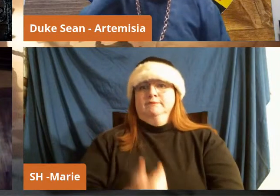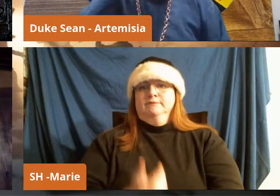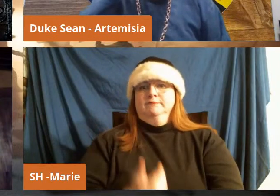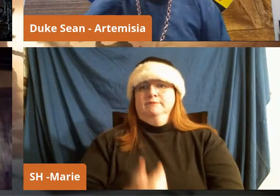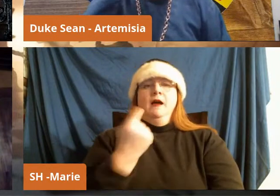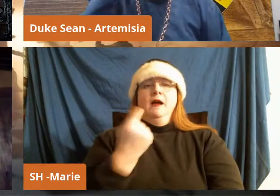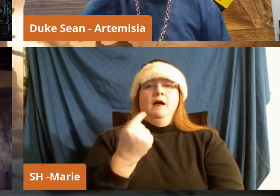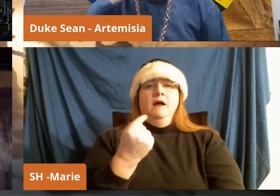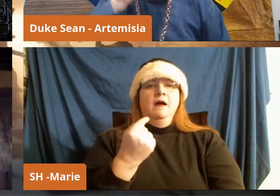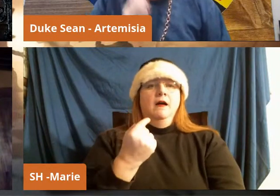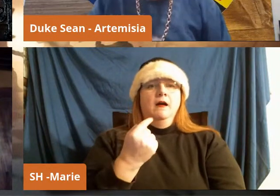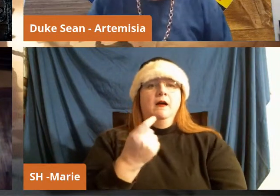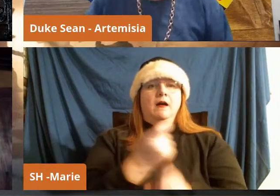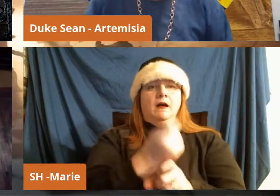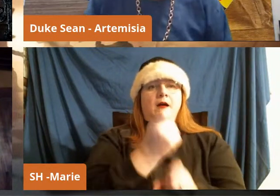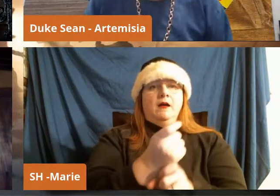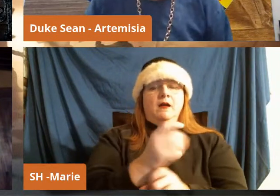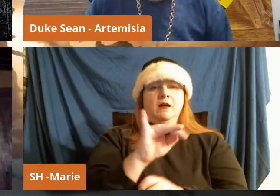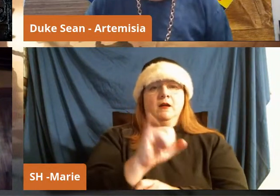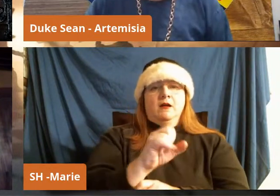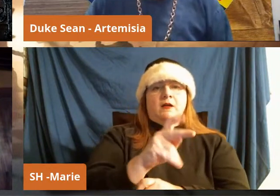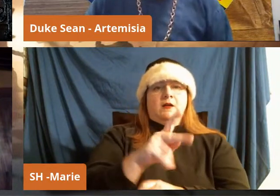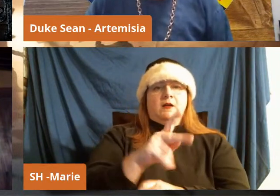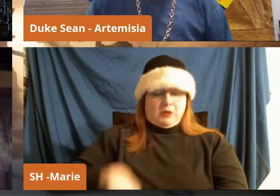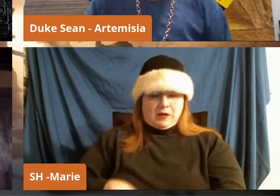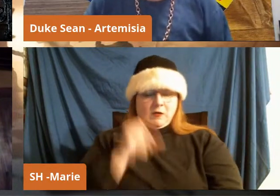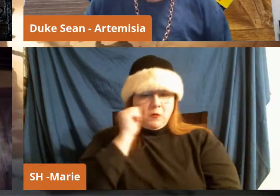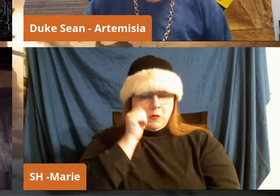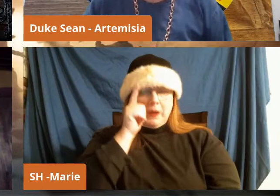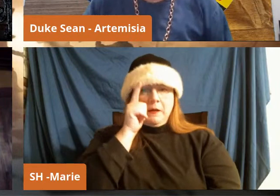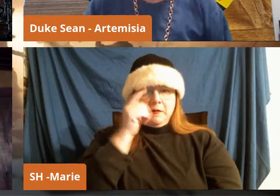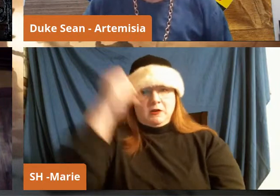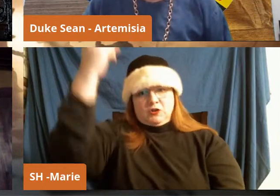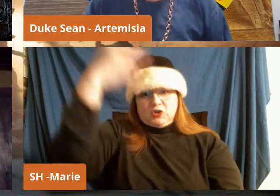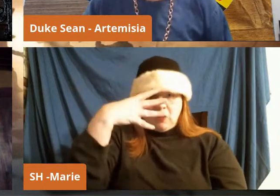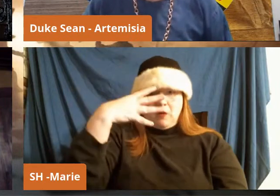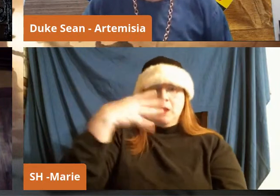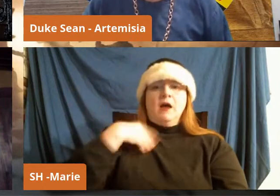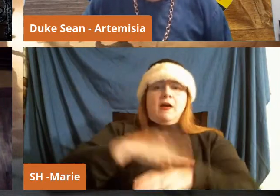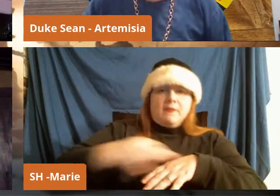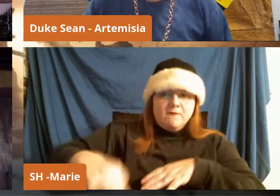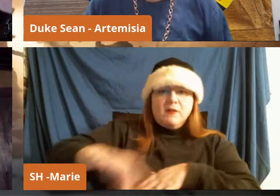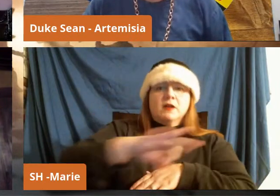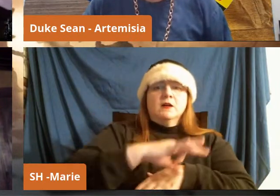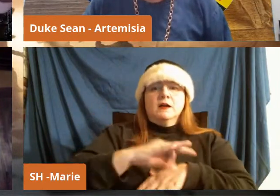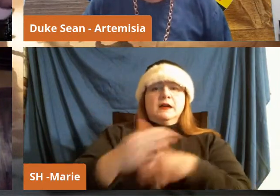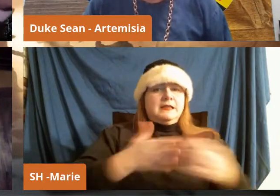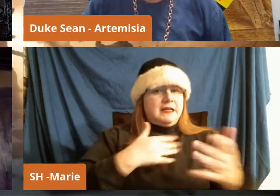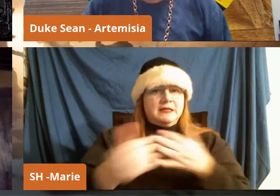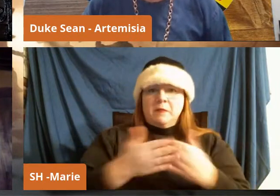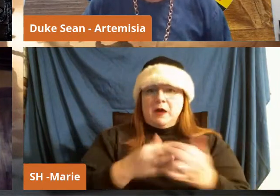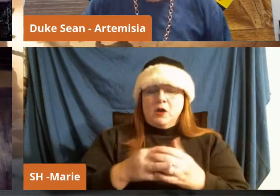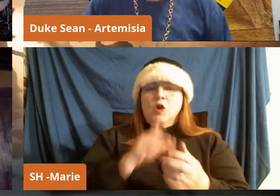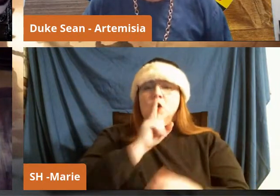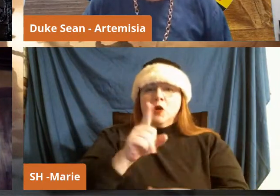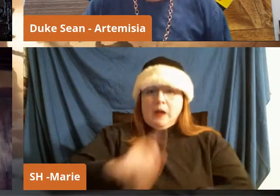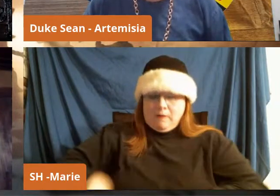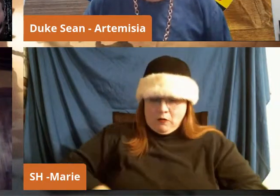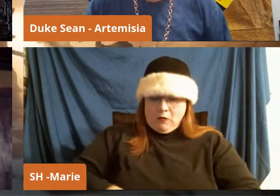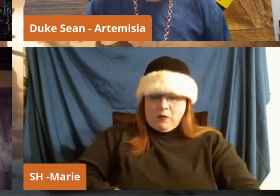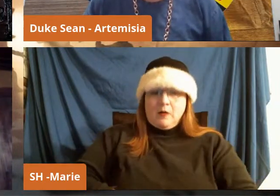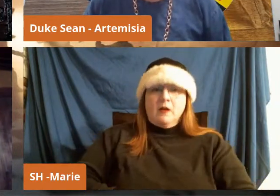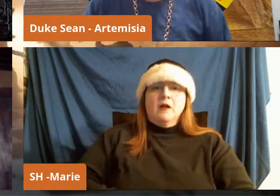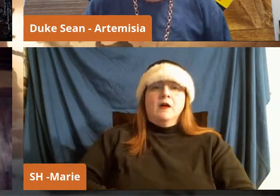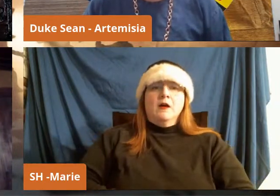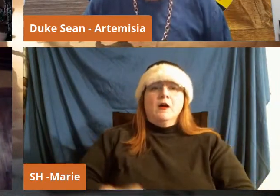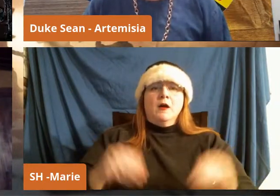of, like, you're a knight in the shower, you're a knight when you get up in the morning, you're a knight when you go to bed, you're a knight on the field, whether you're wearing the spurs or not. And if you wear your spurs in the shower, then